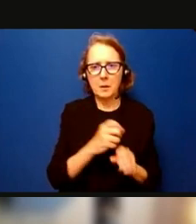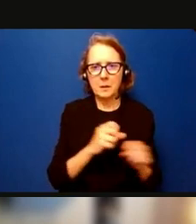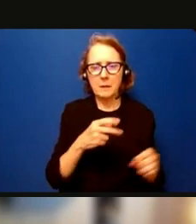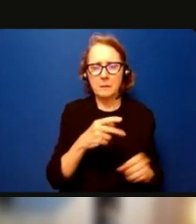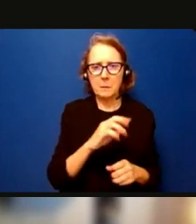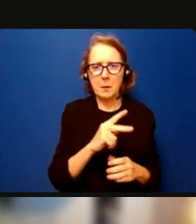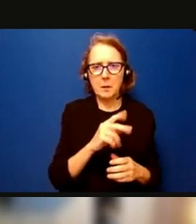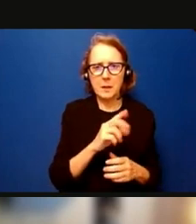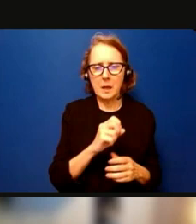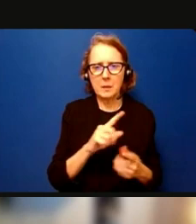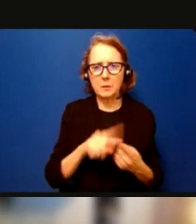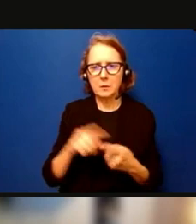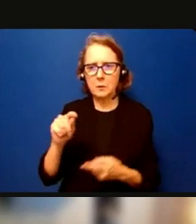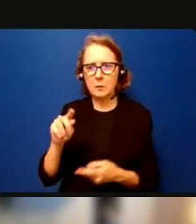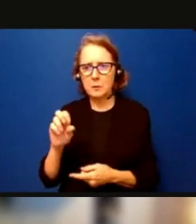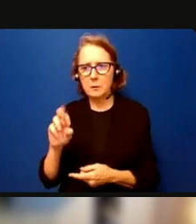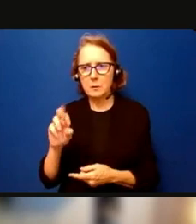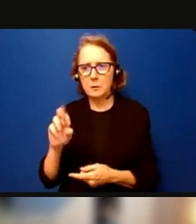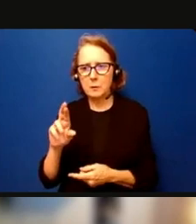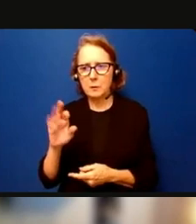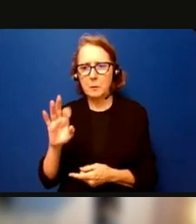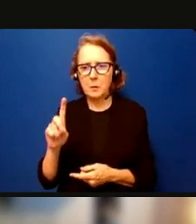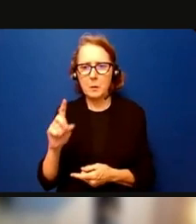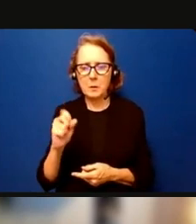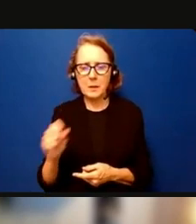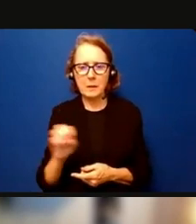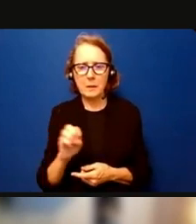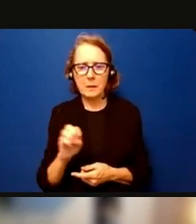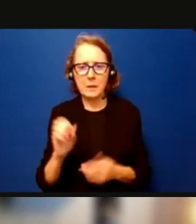micro shelter village.